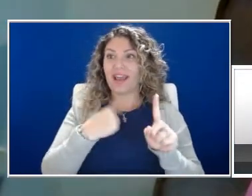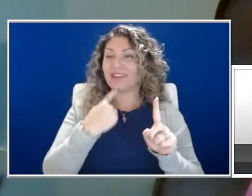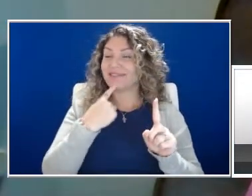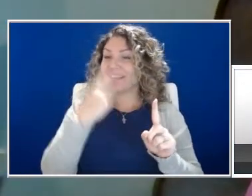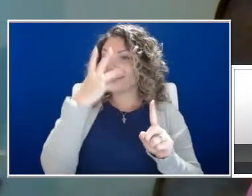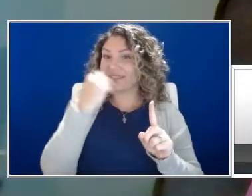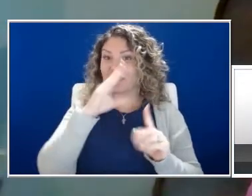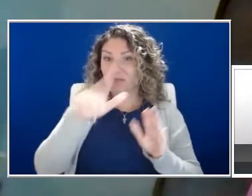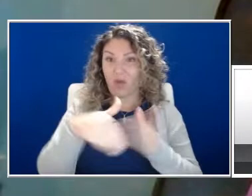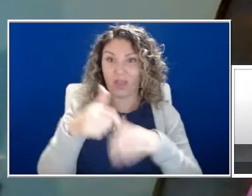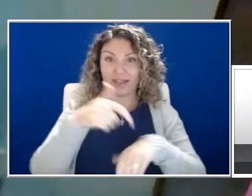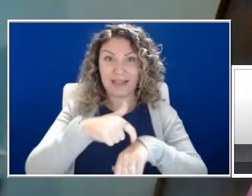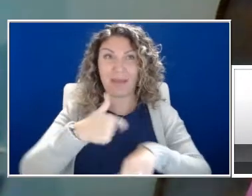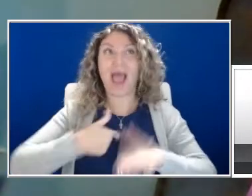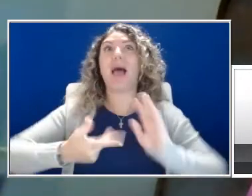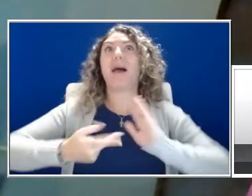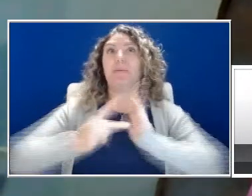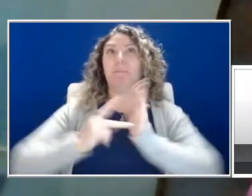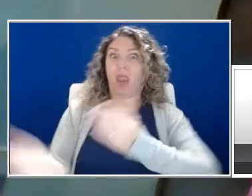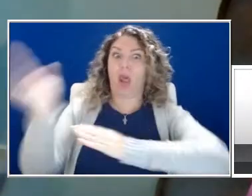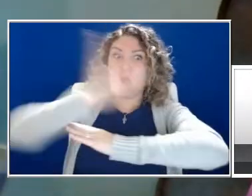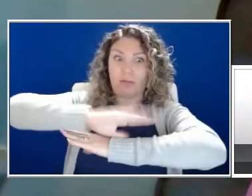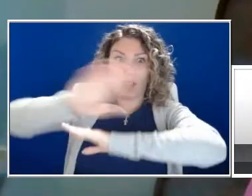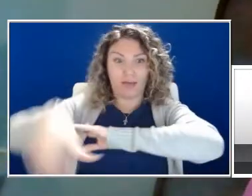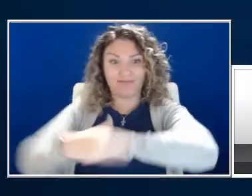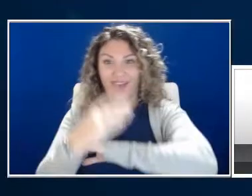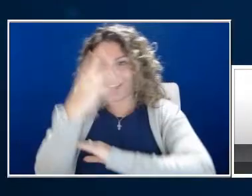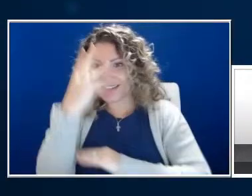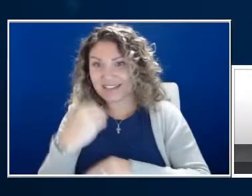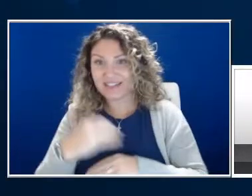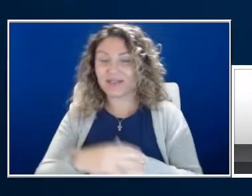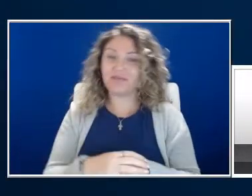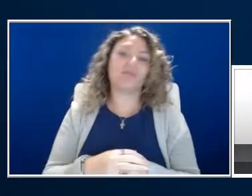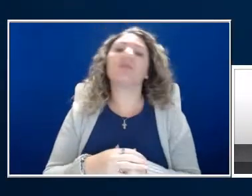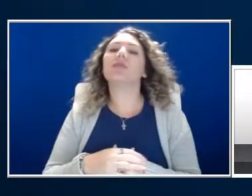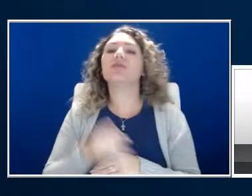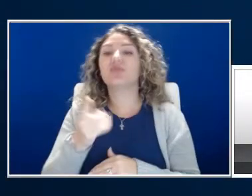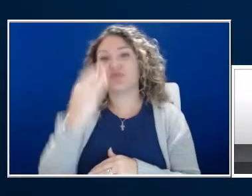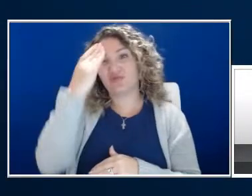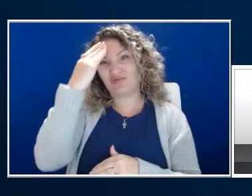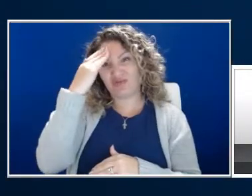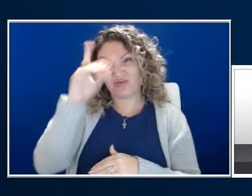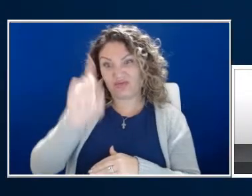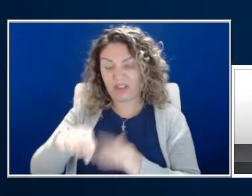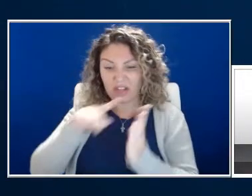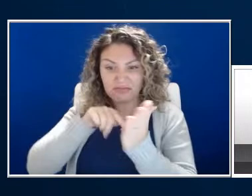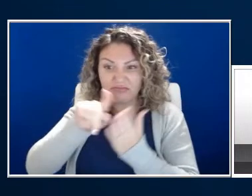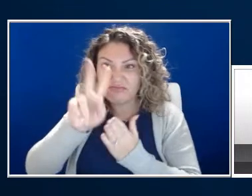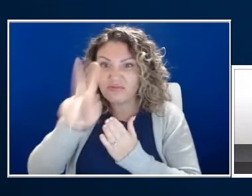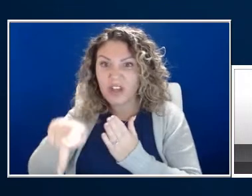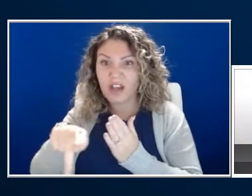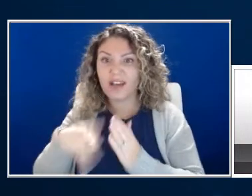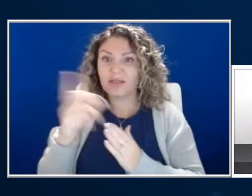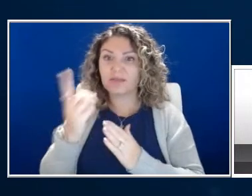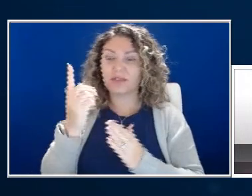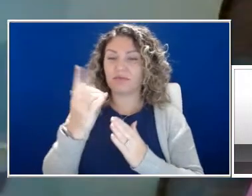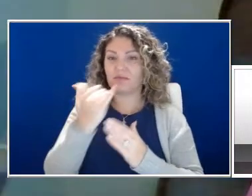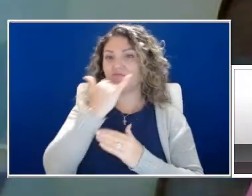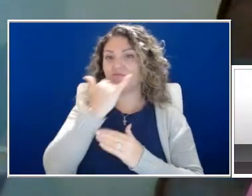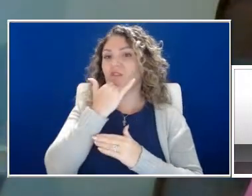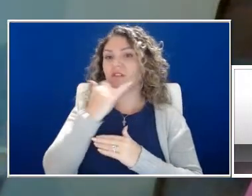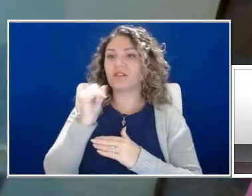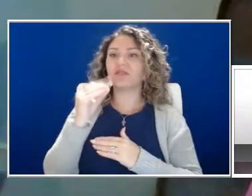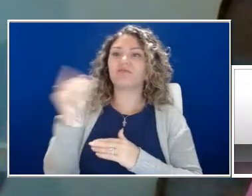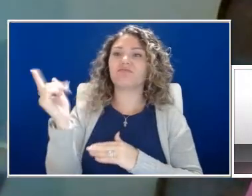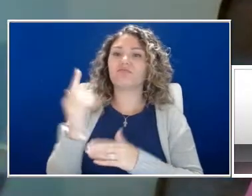I mean all the time. So you knew to get checked out? Yes, I knew something was wrong. So I went to